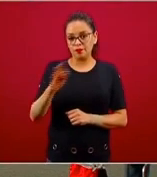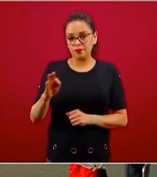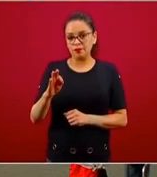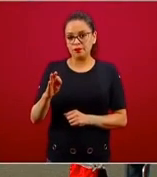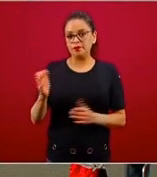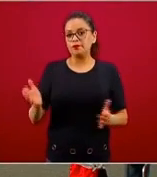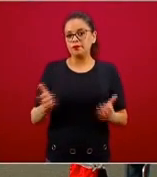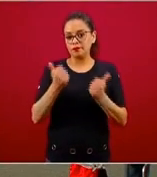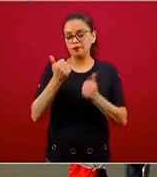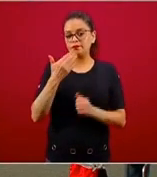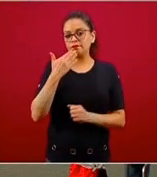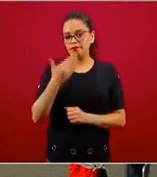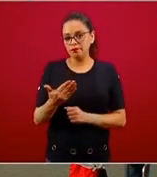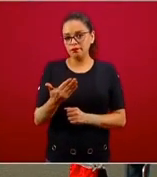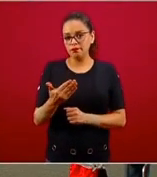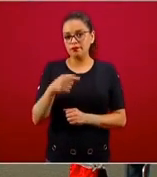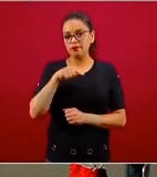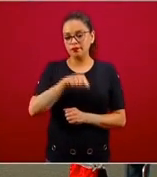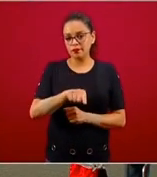to save